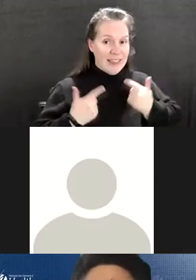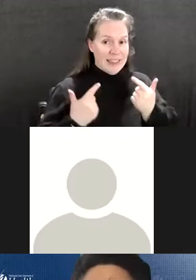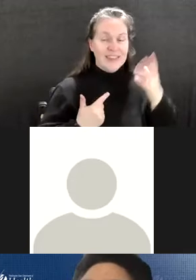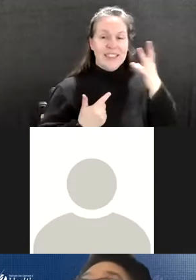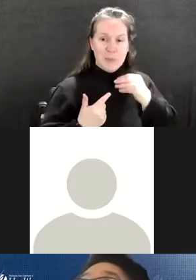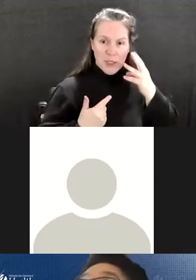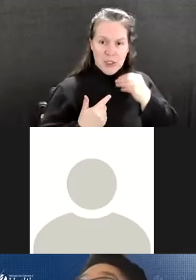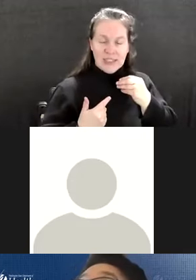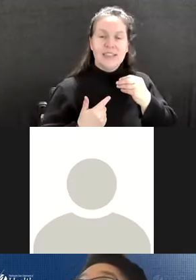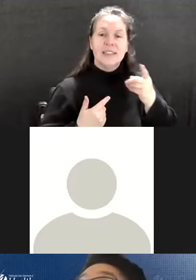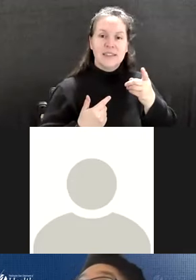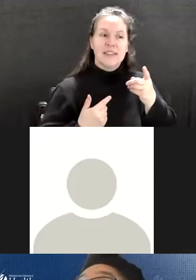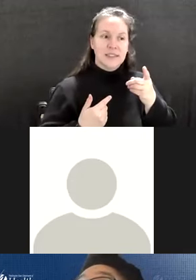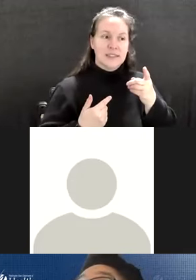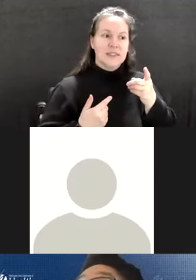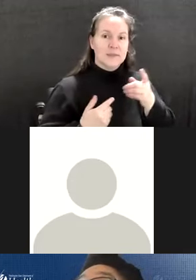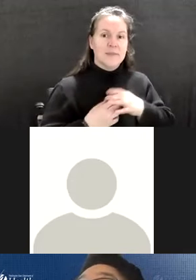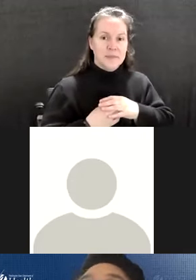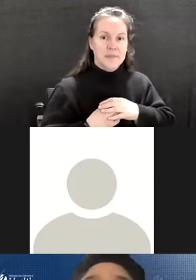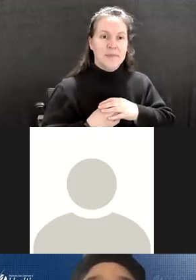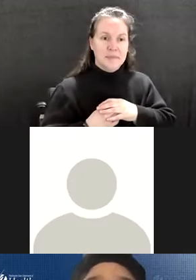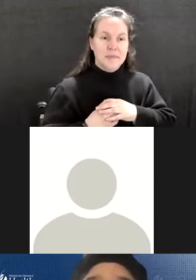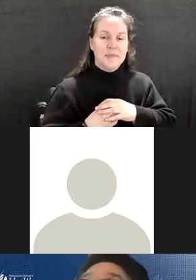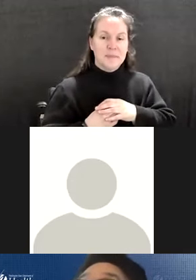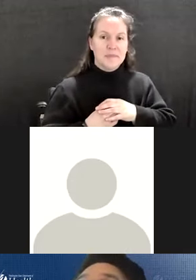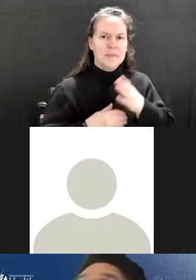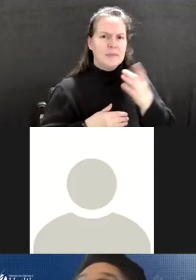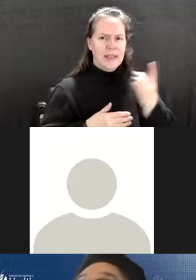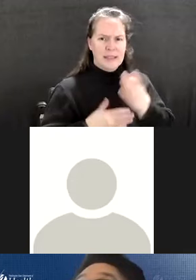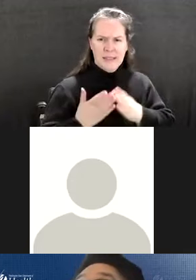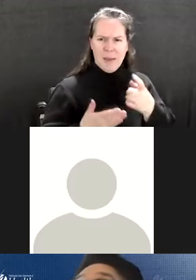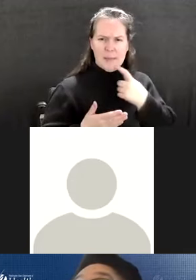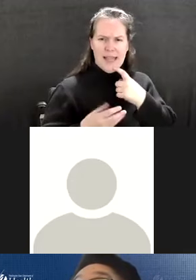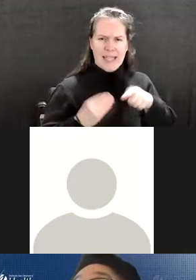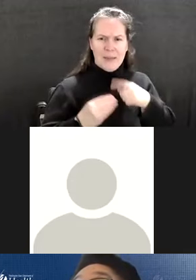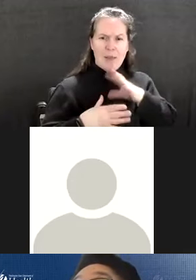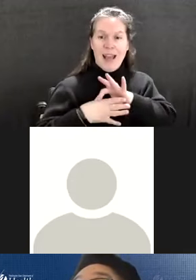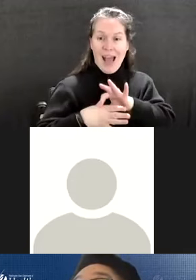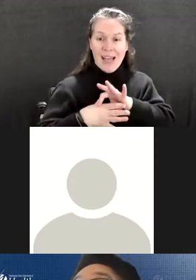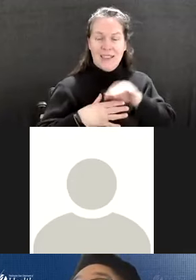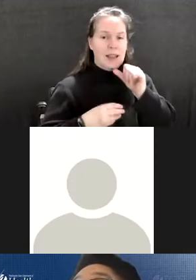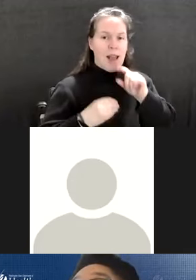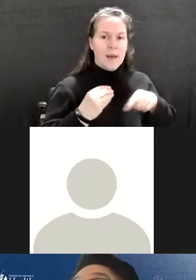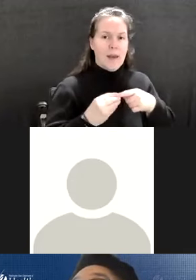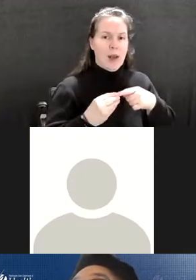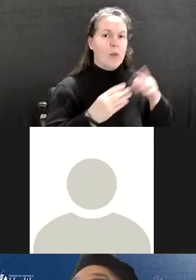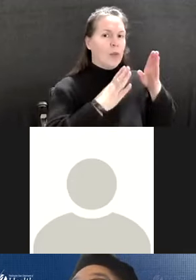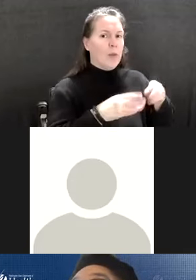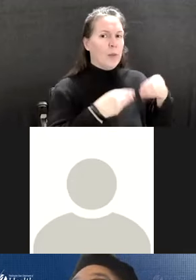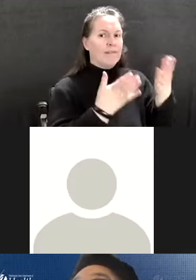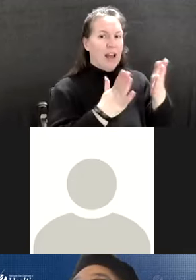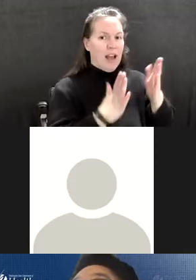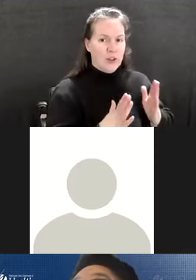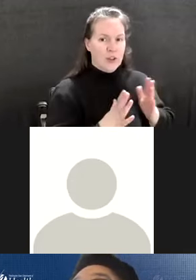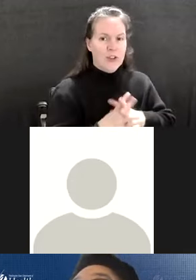and inequities. Someone says it's more about the content, not the provider.